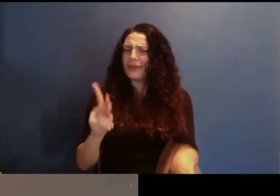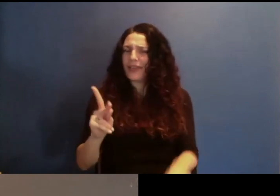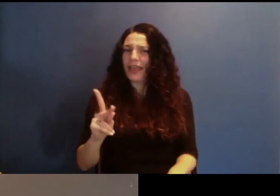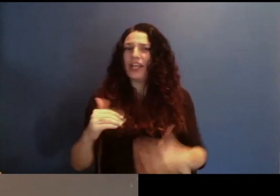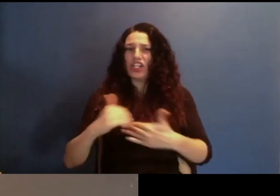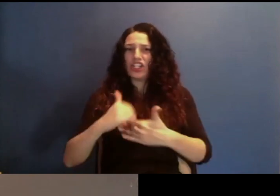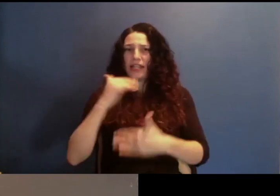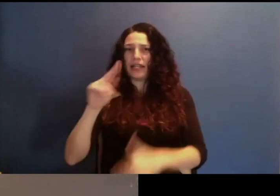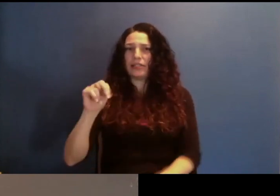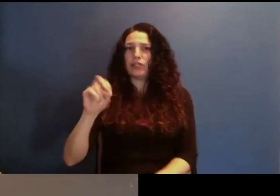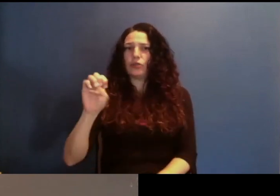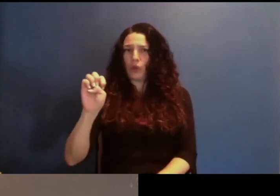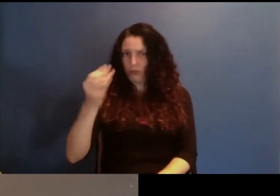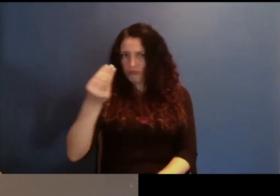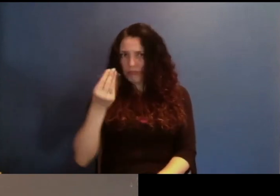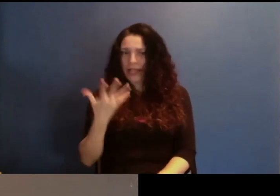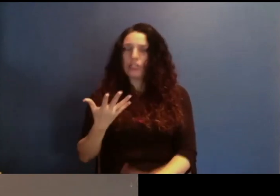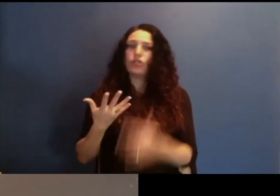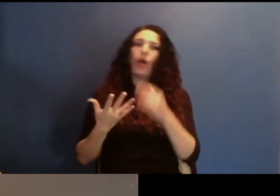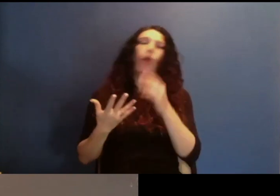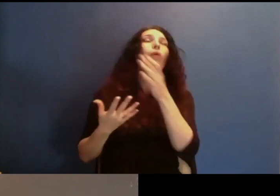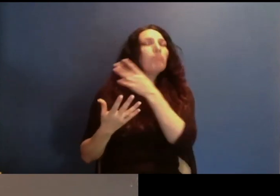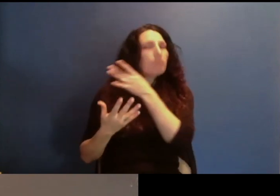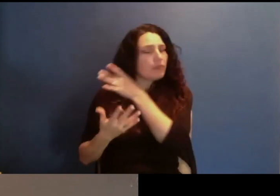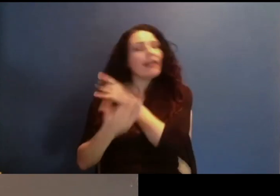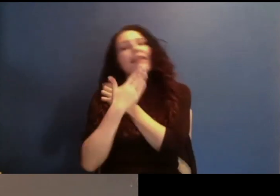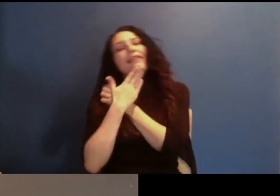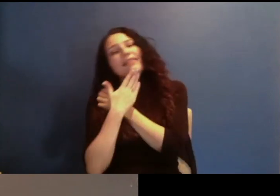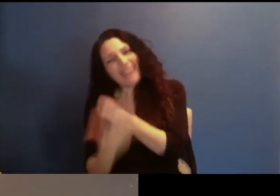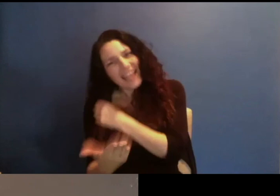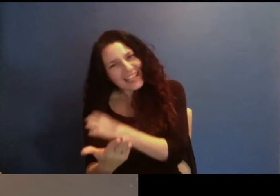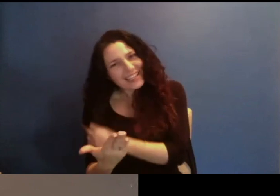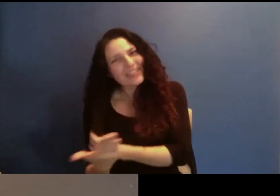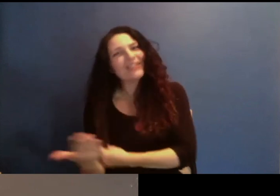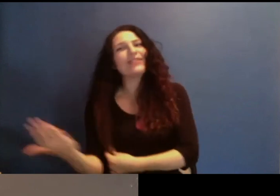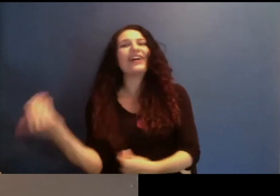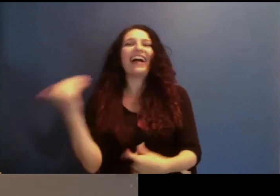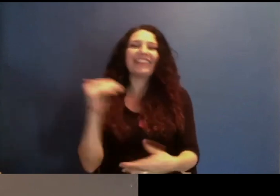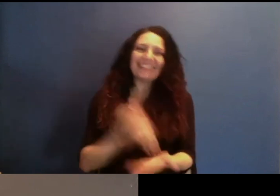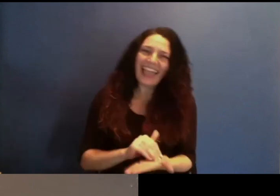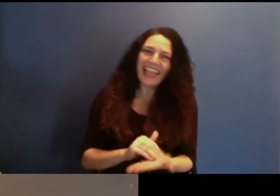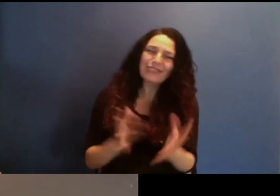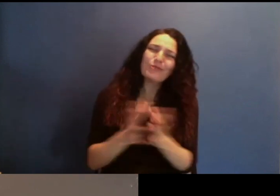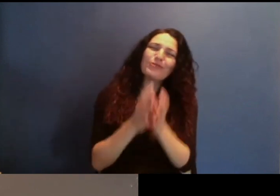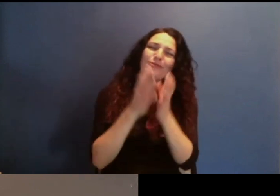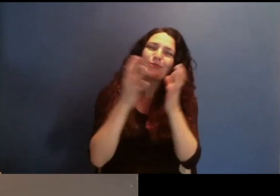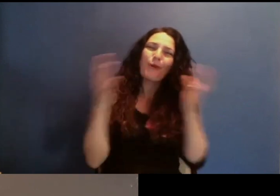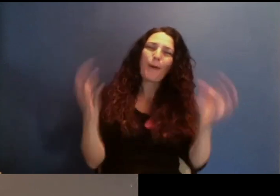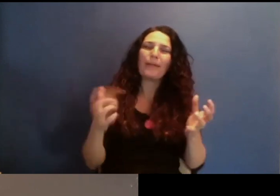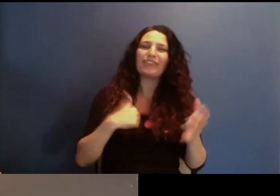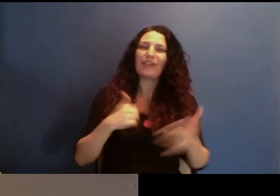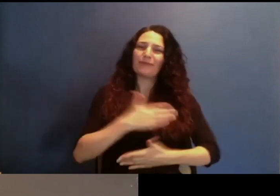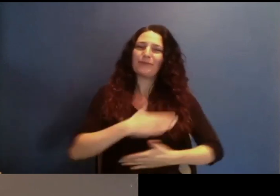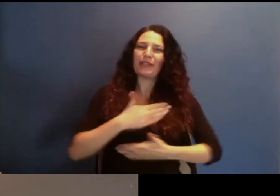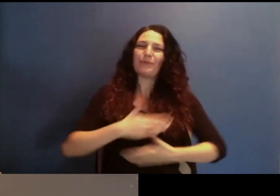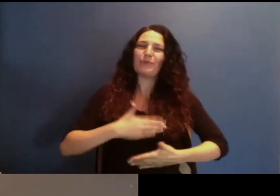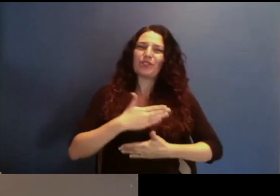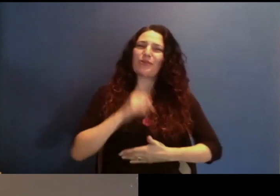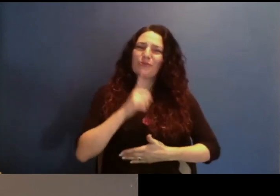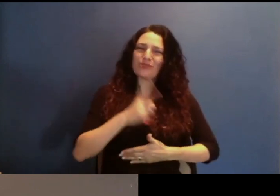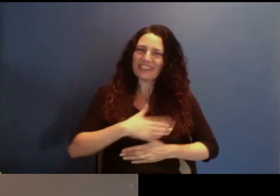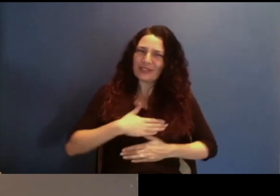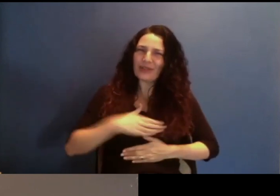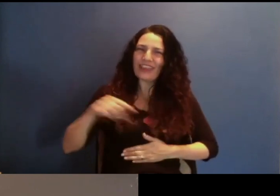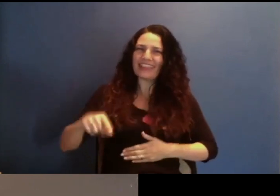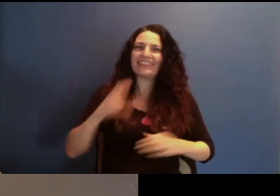and let us know. And thank you again so much. I appreciate it. I really enjoyed this